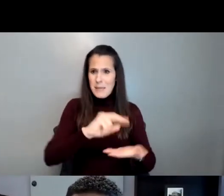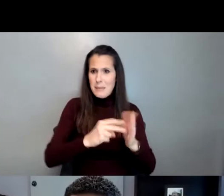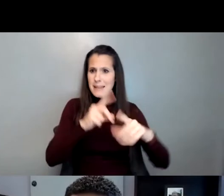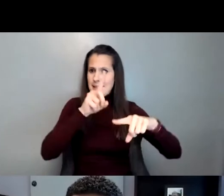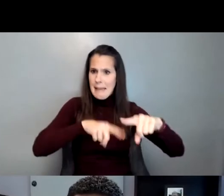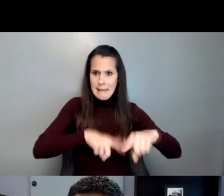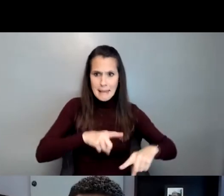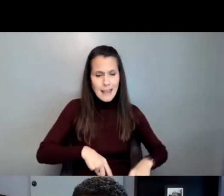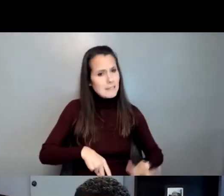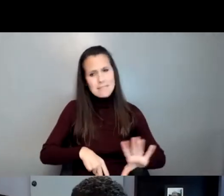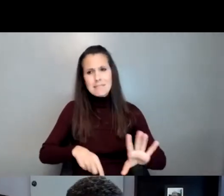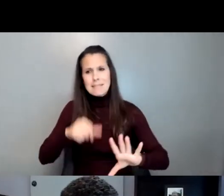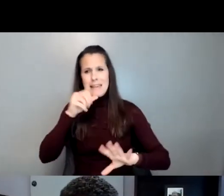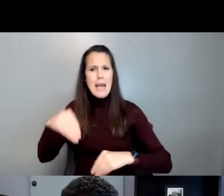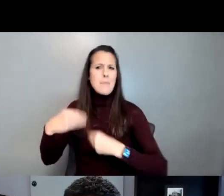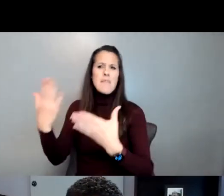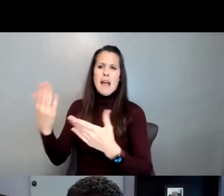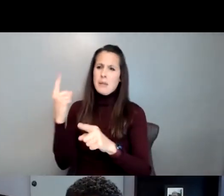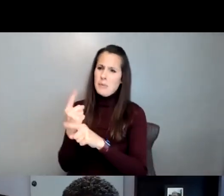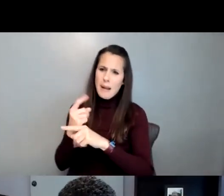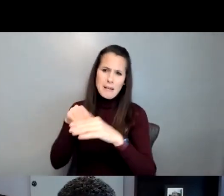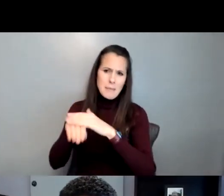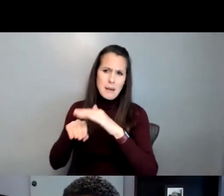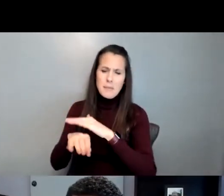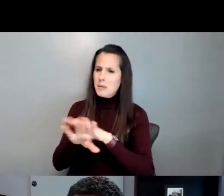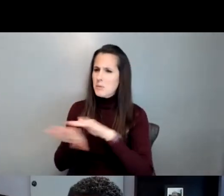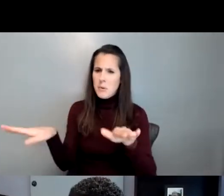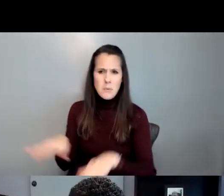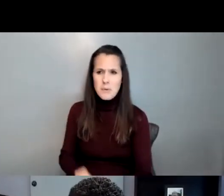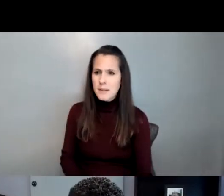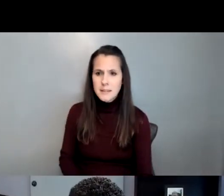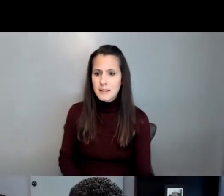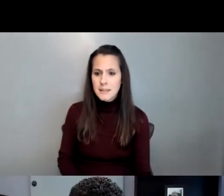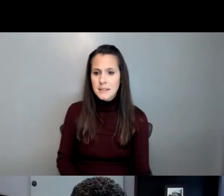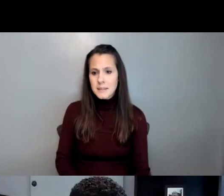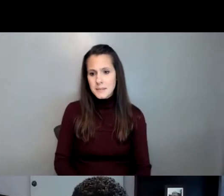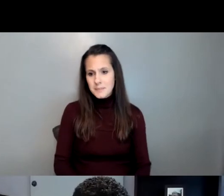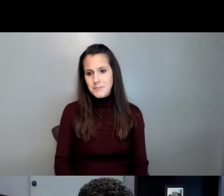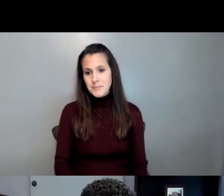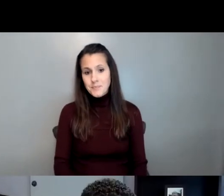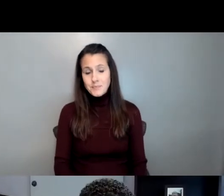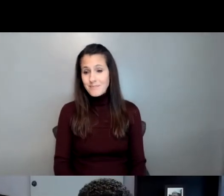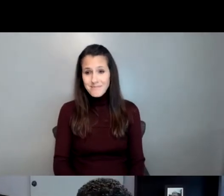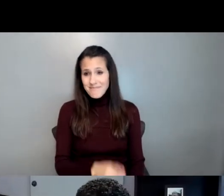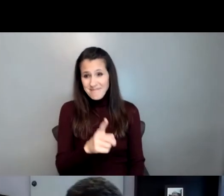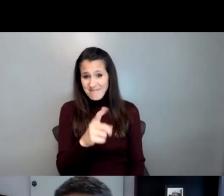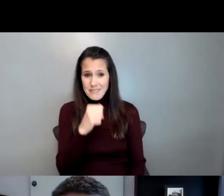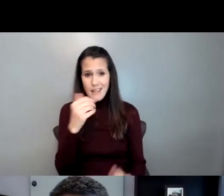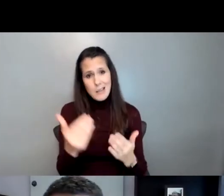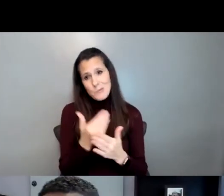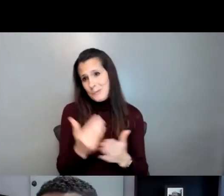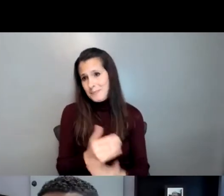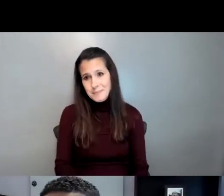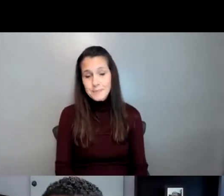going to provide the appropriate boxes or ramps that people need to have access. Now, this is not a new thing. This